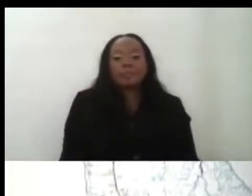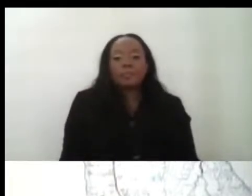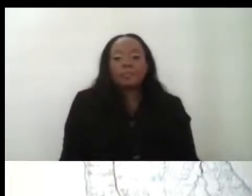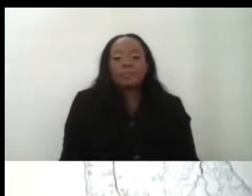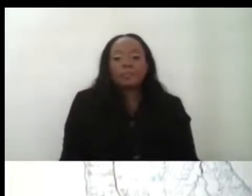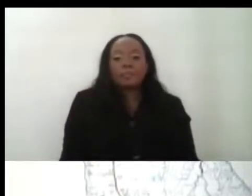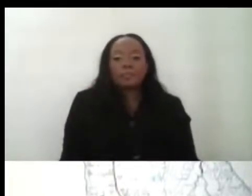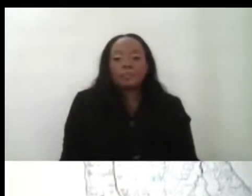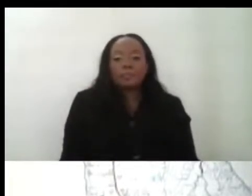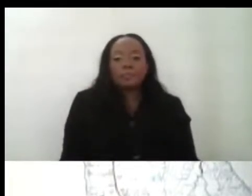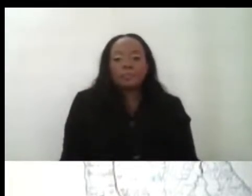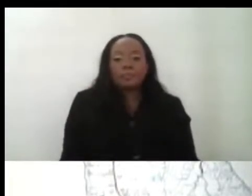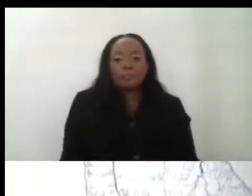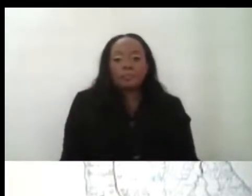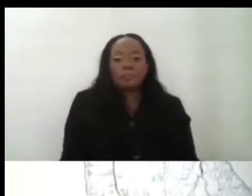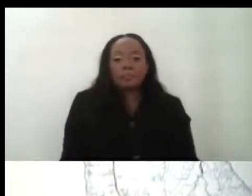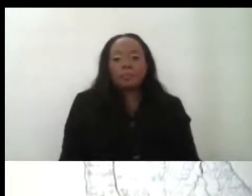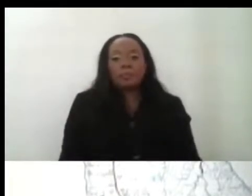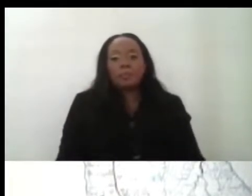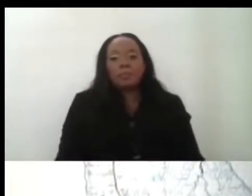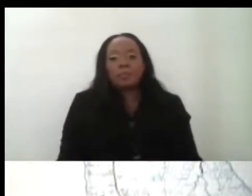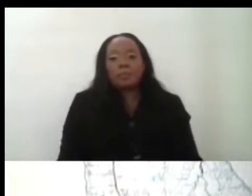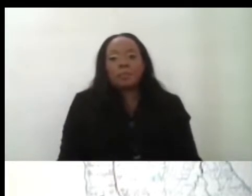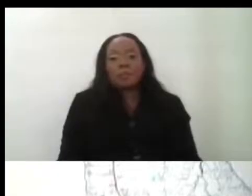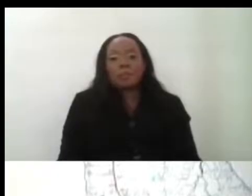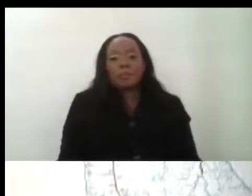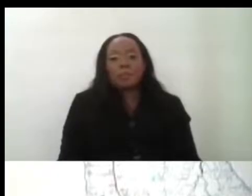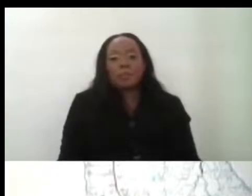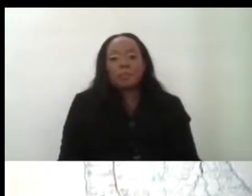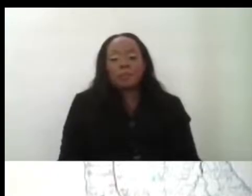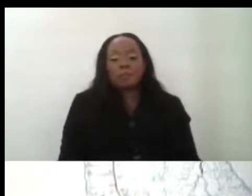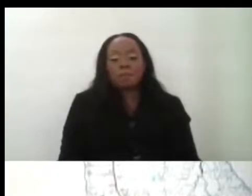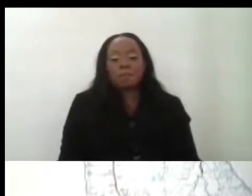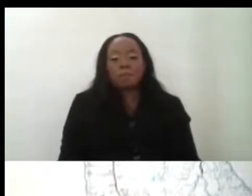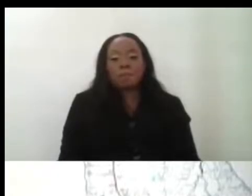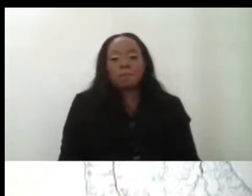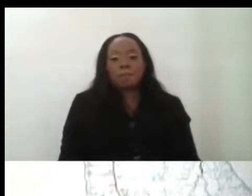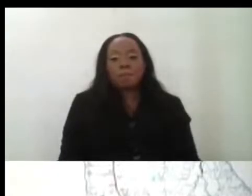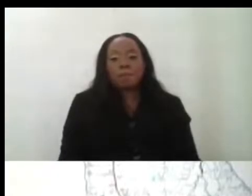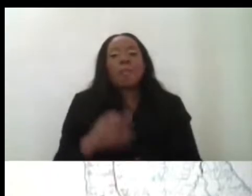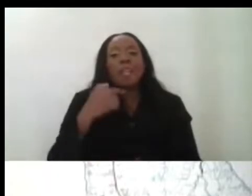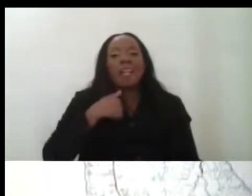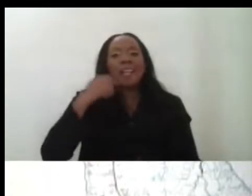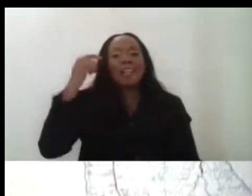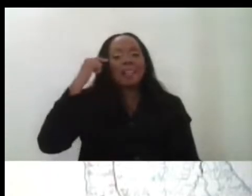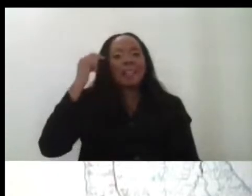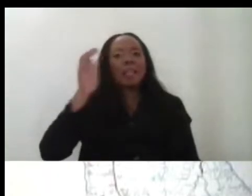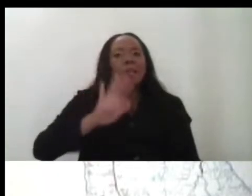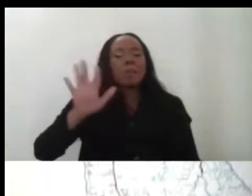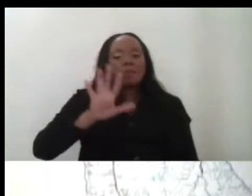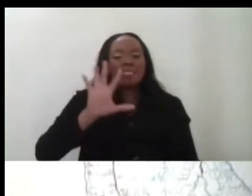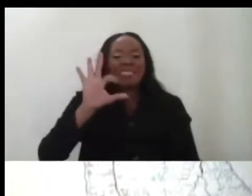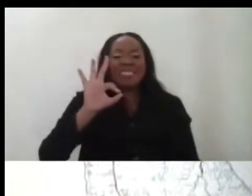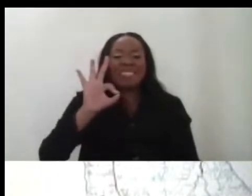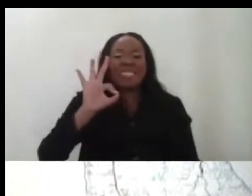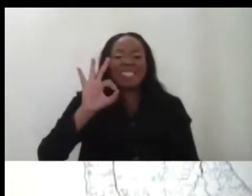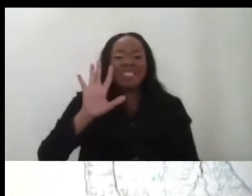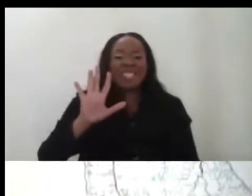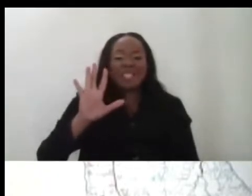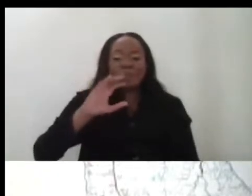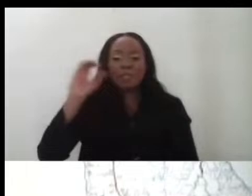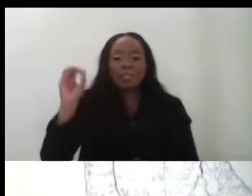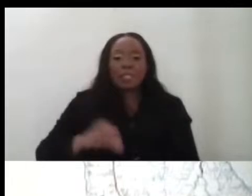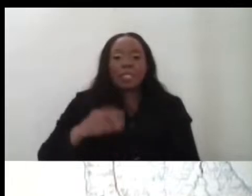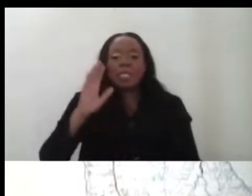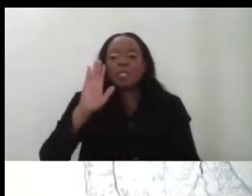almost, I think, over 90%, I was told the accurate figures, about 95% of all the boats impacted by the